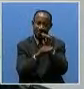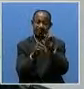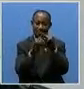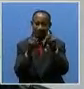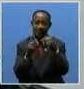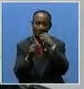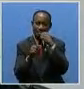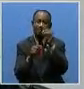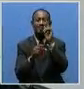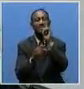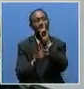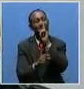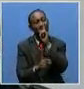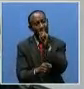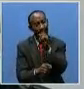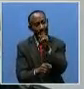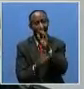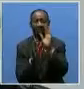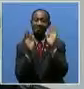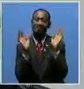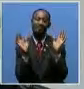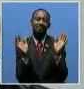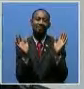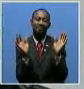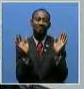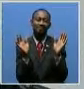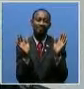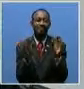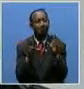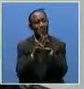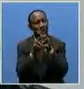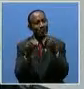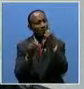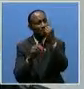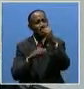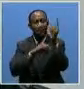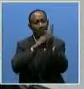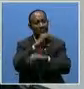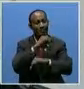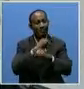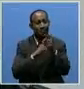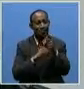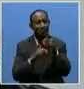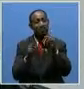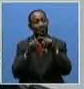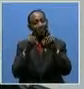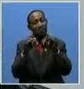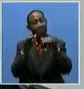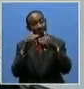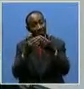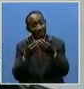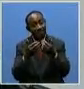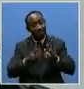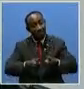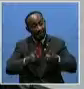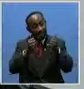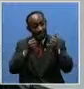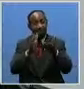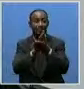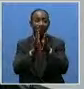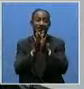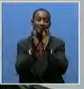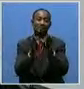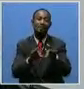truth. That's all. No one will pursue you, but ultimately you make yourself irrelevant.